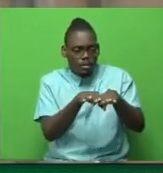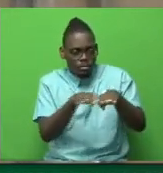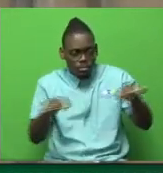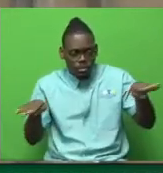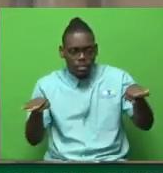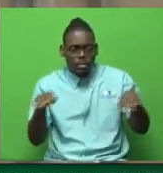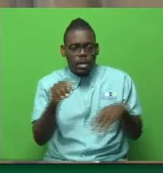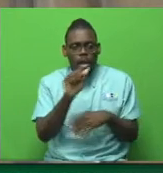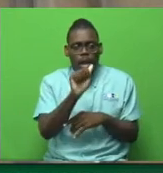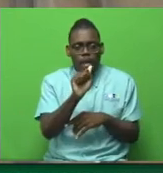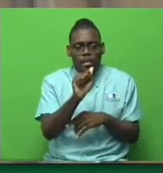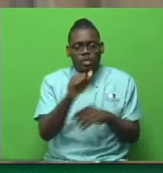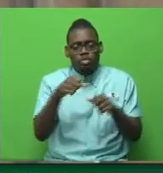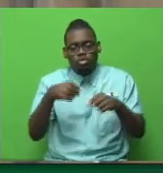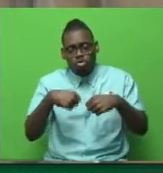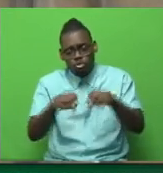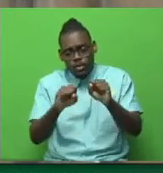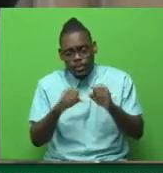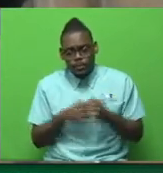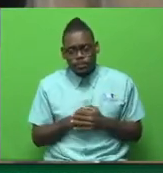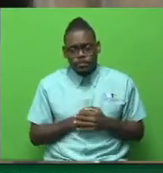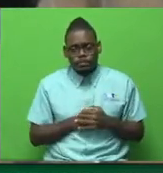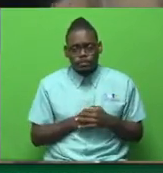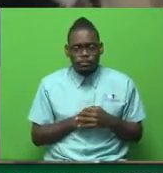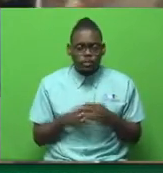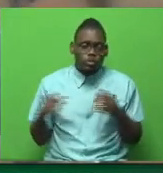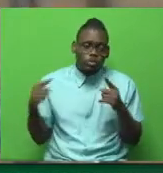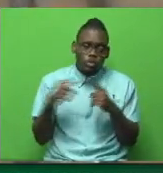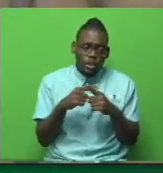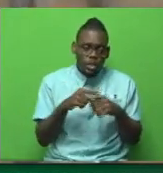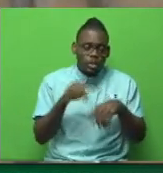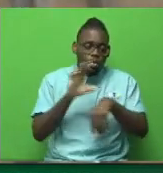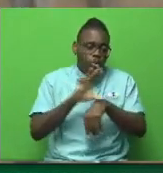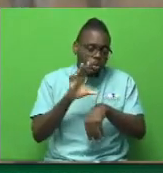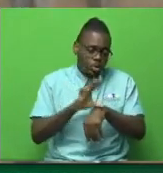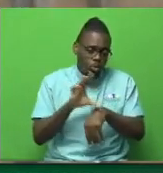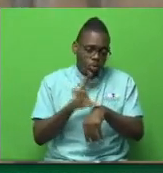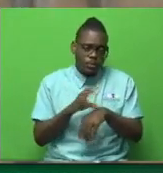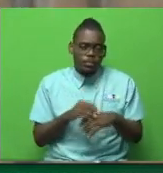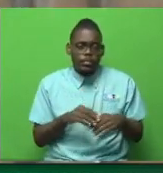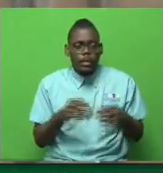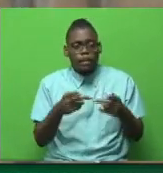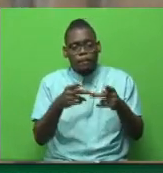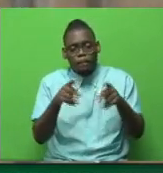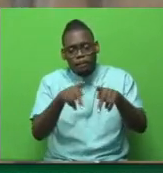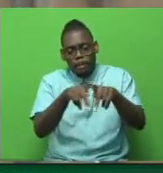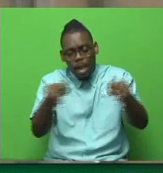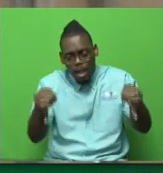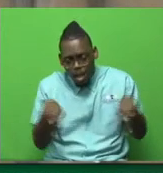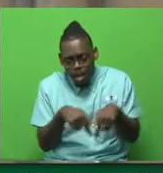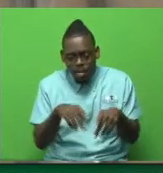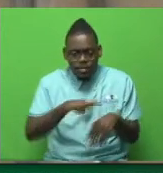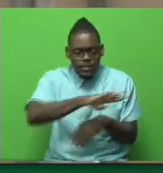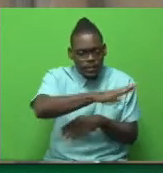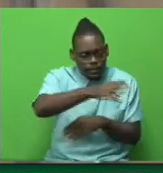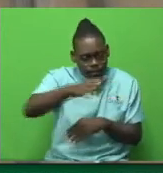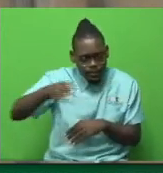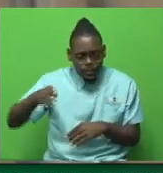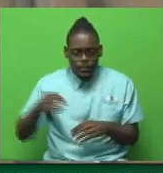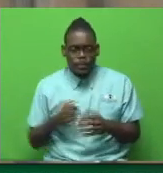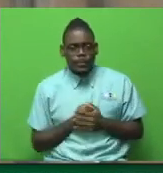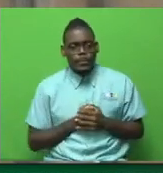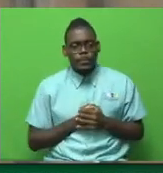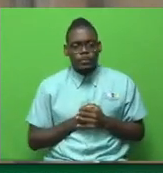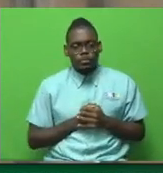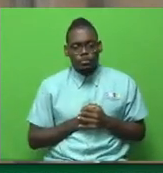right up outside the church First Capital Park and so on neverson street of Bridge Road to be